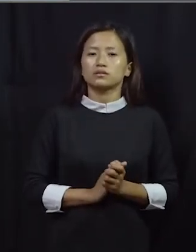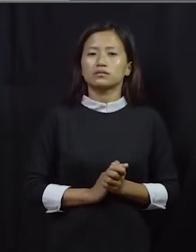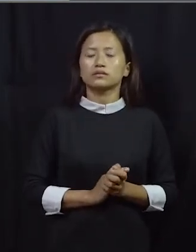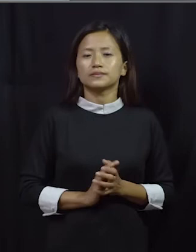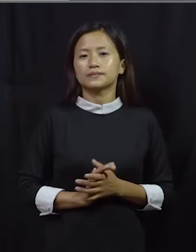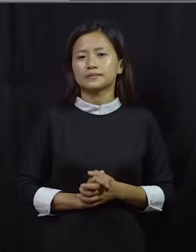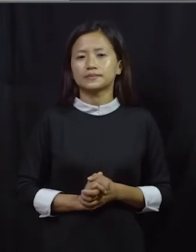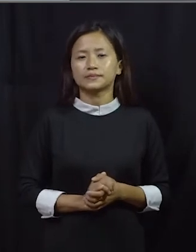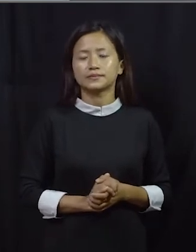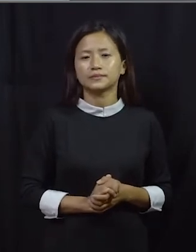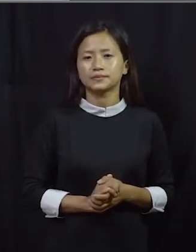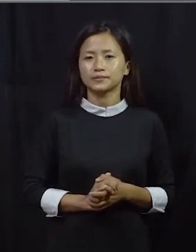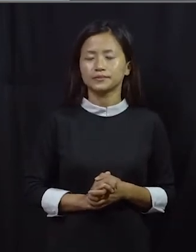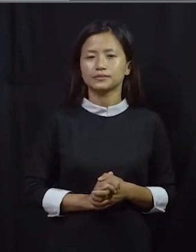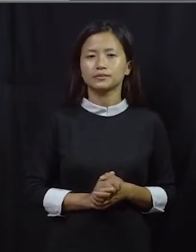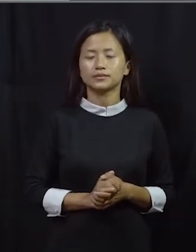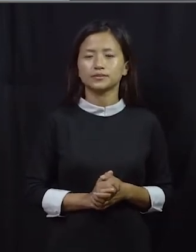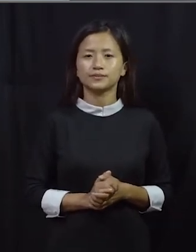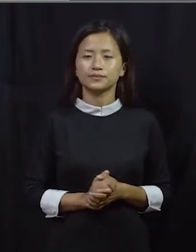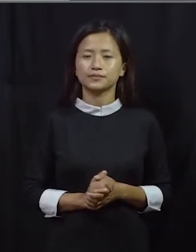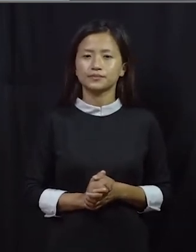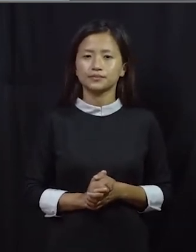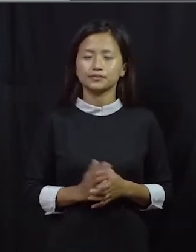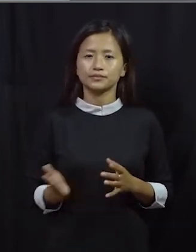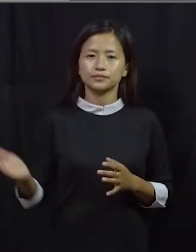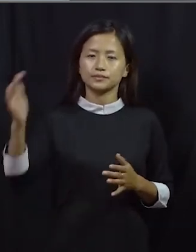are fixed. You should remember that.